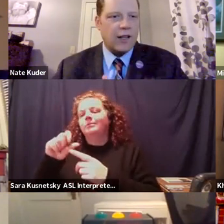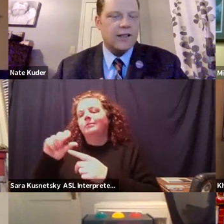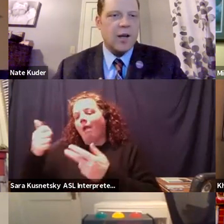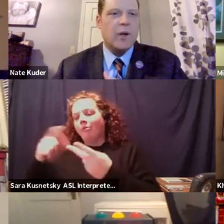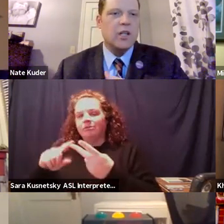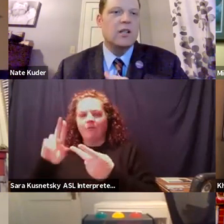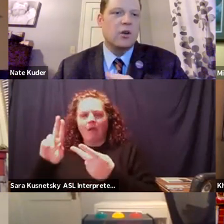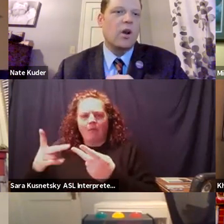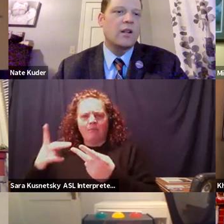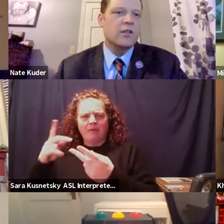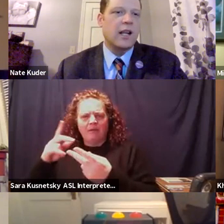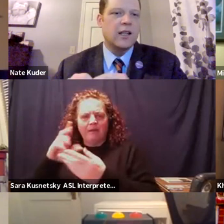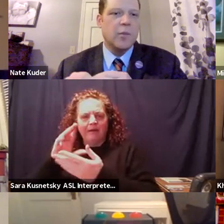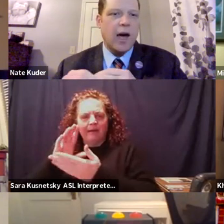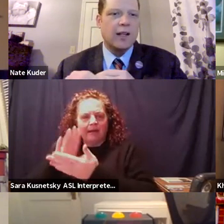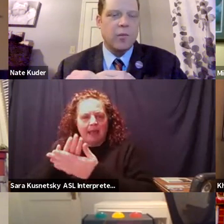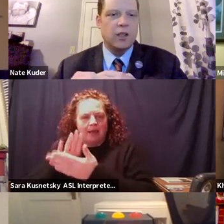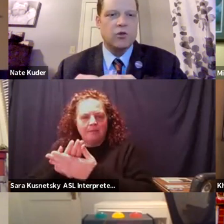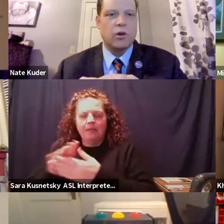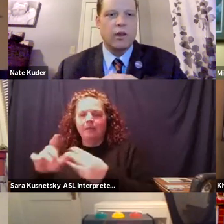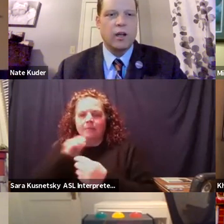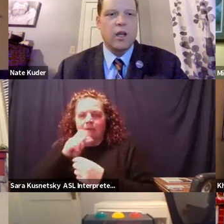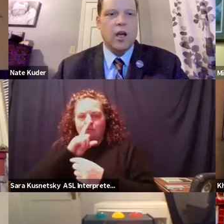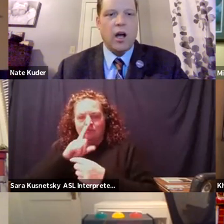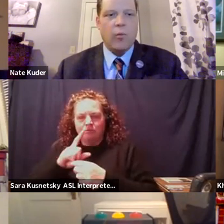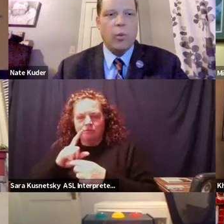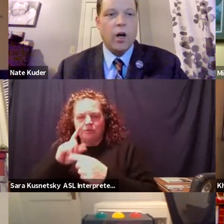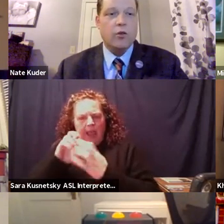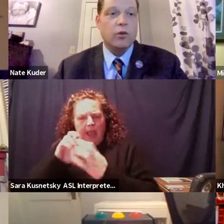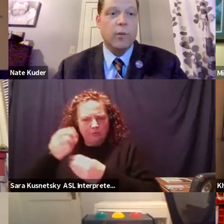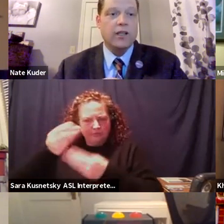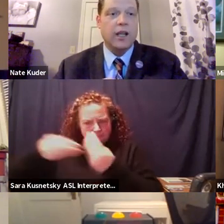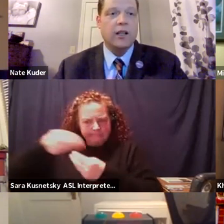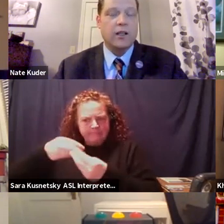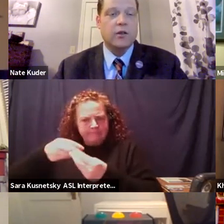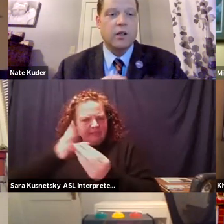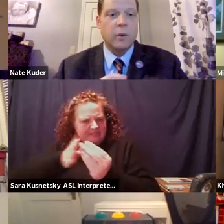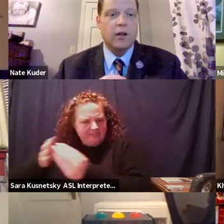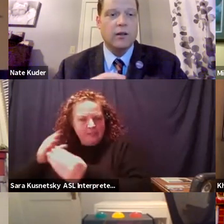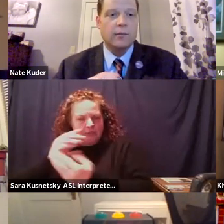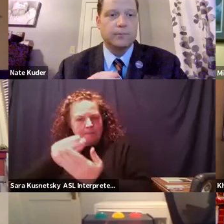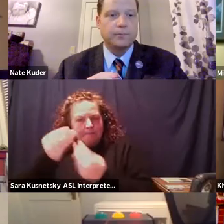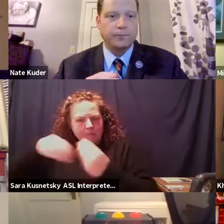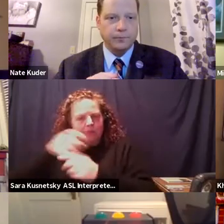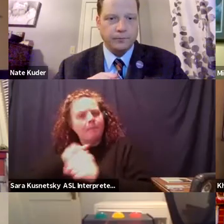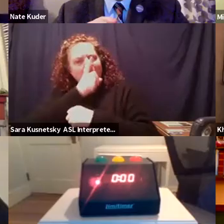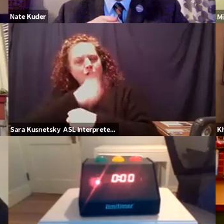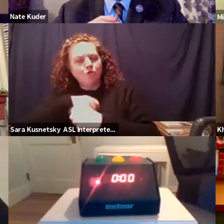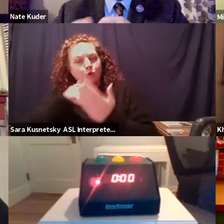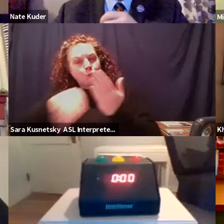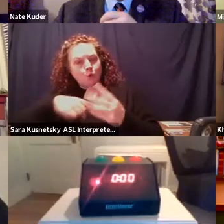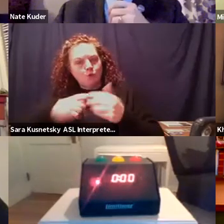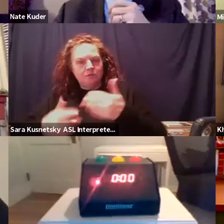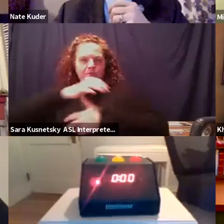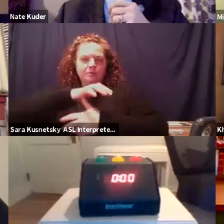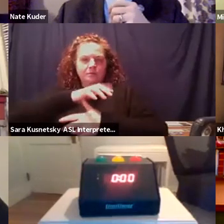not finalizing that budget. And so understanding the impact and making sure that we are truly maintaining that student experience. Thank